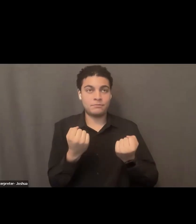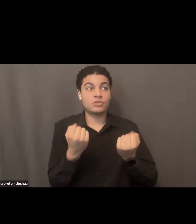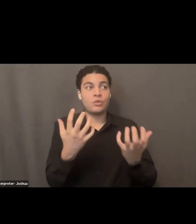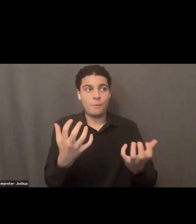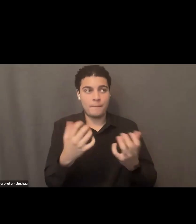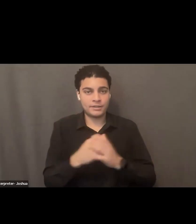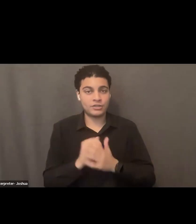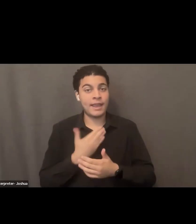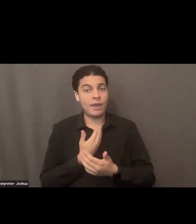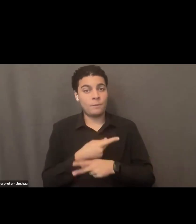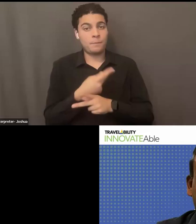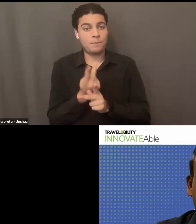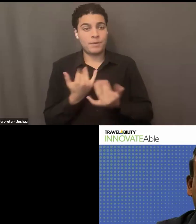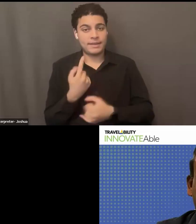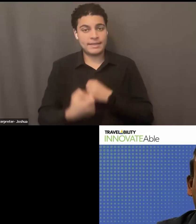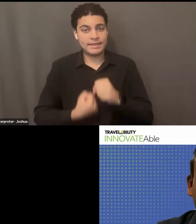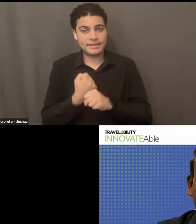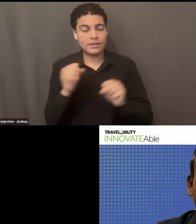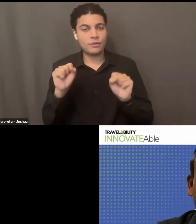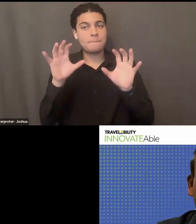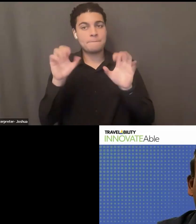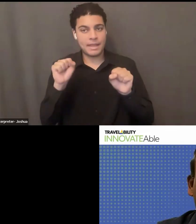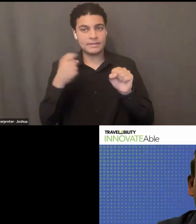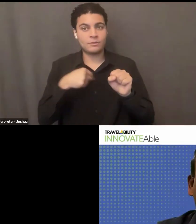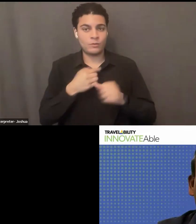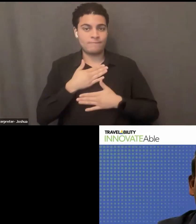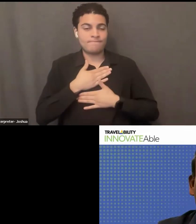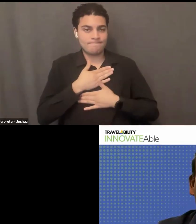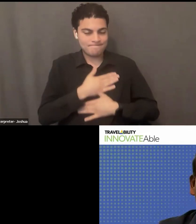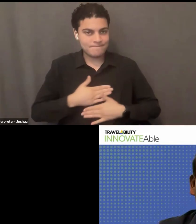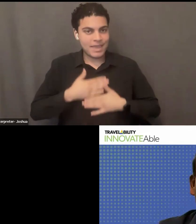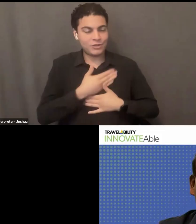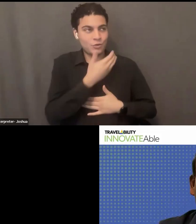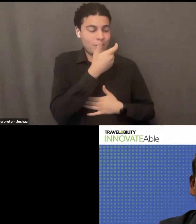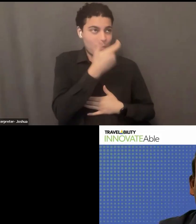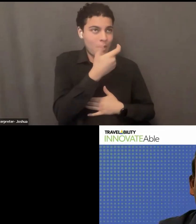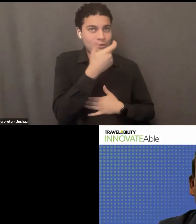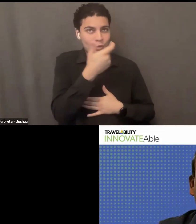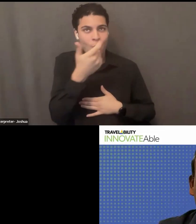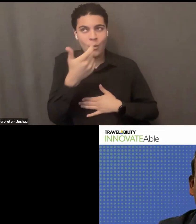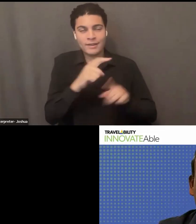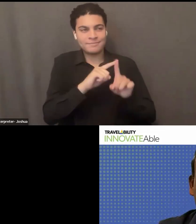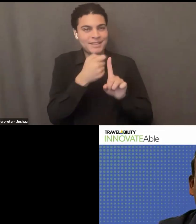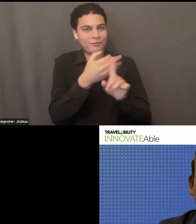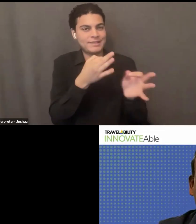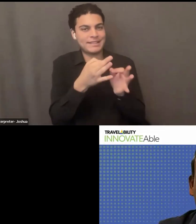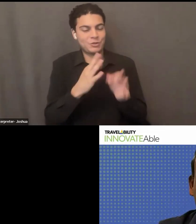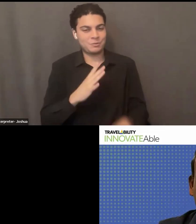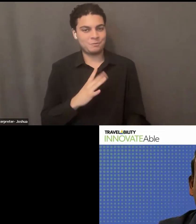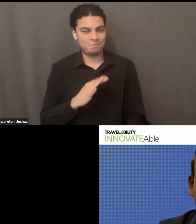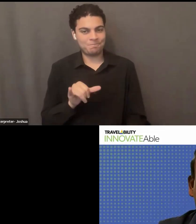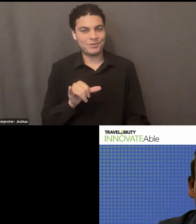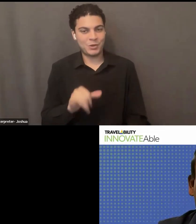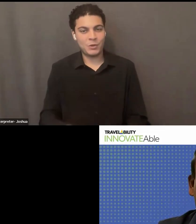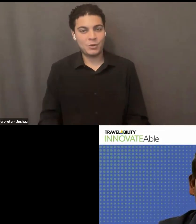this year, as always. And we've really enjoyed seeing all the videos for all of them. That wraps